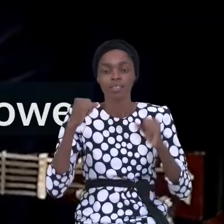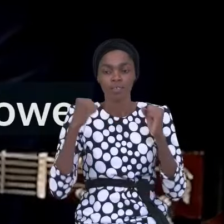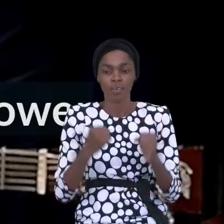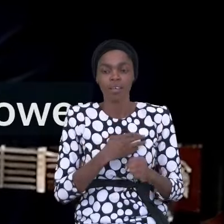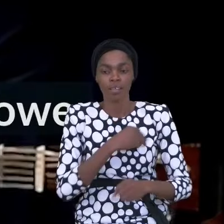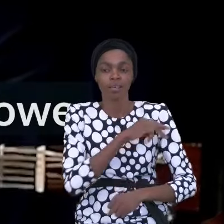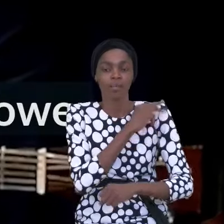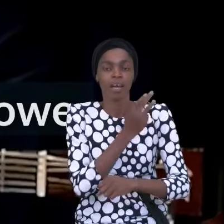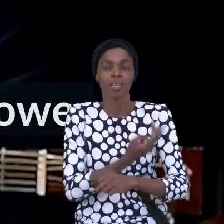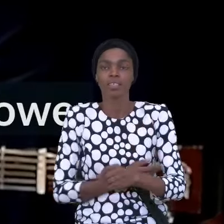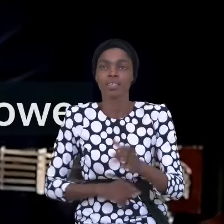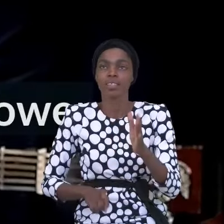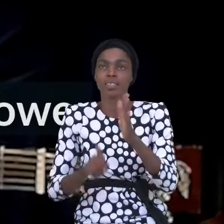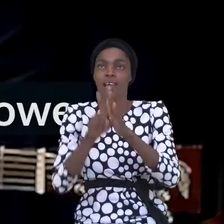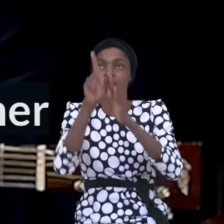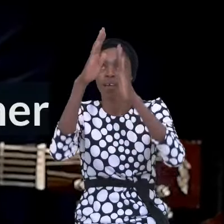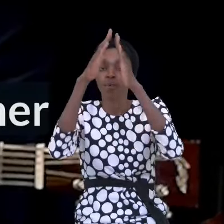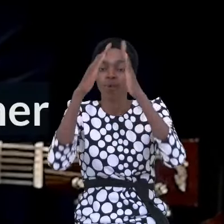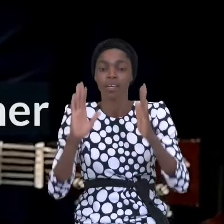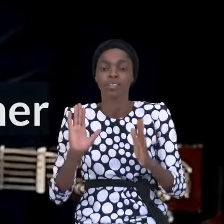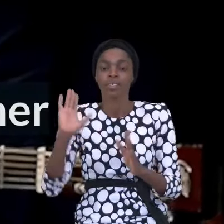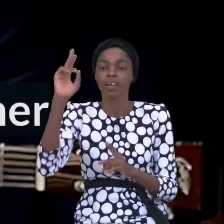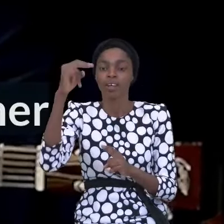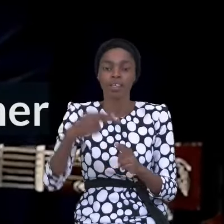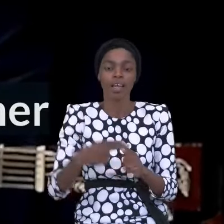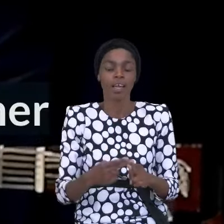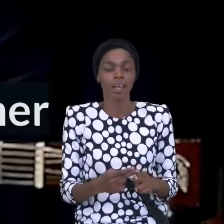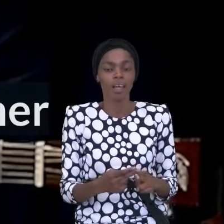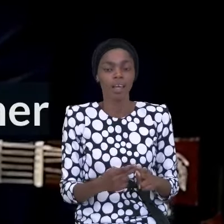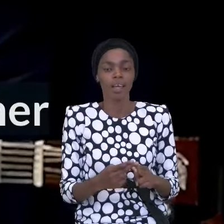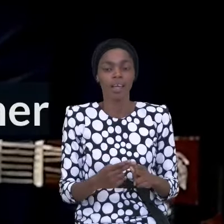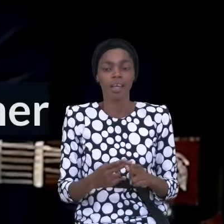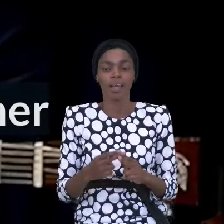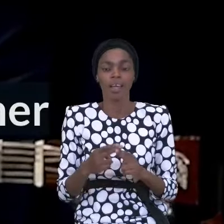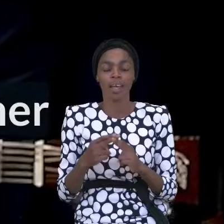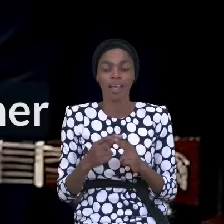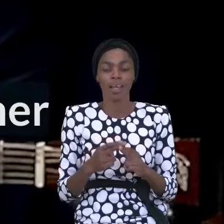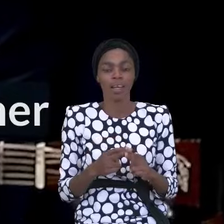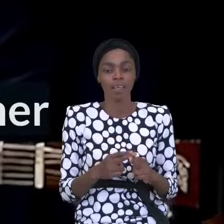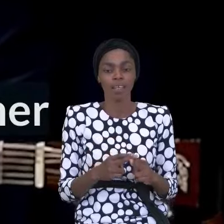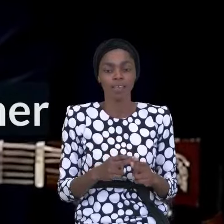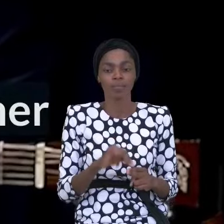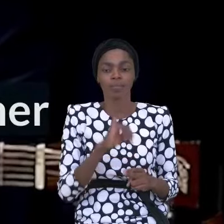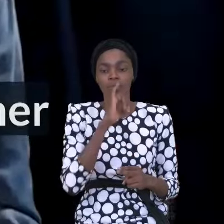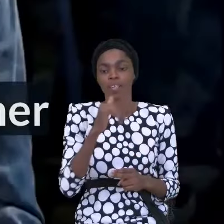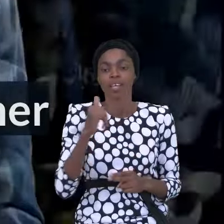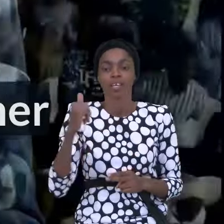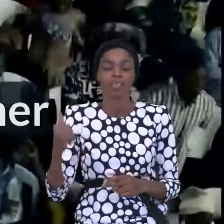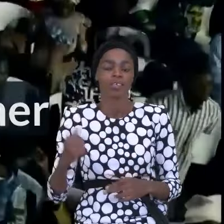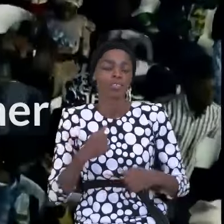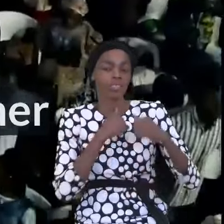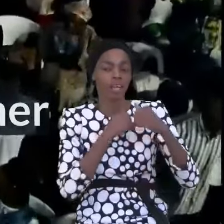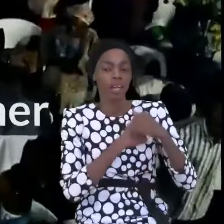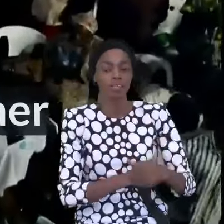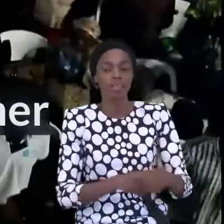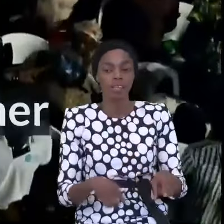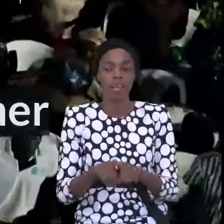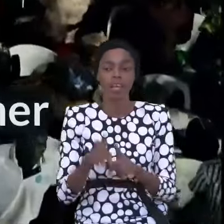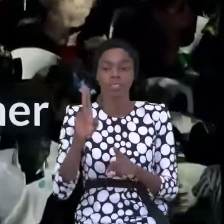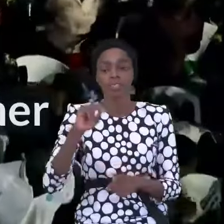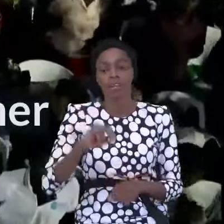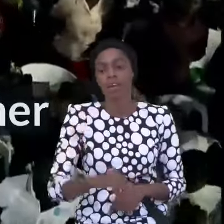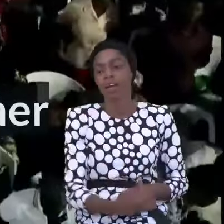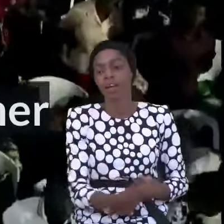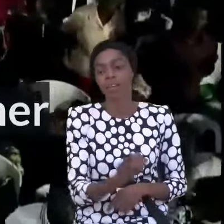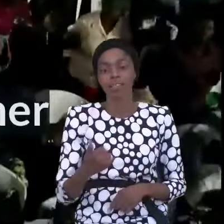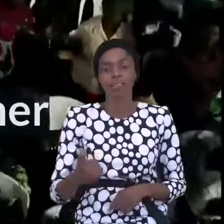a strong and mighty tower. Your name is a shelter like